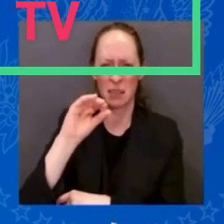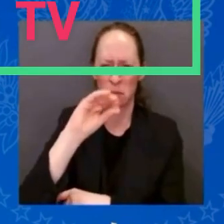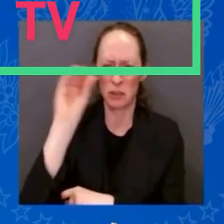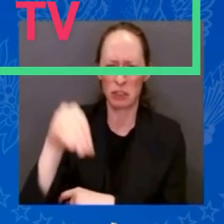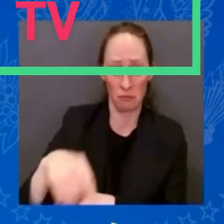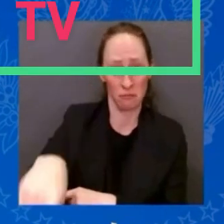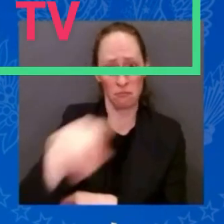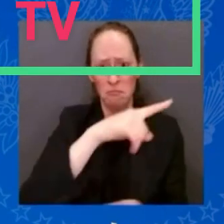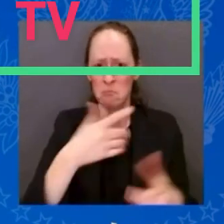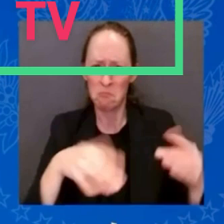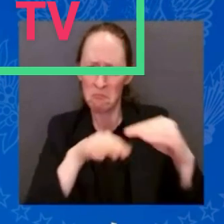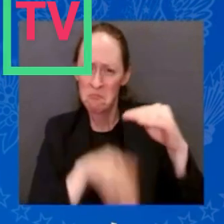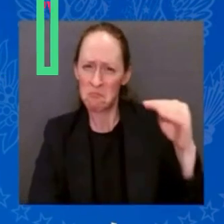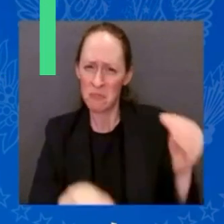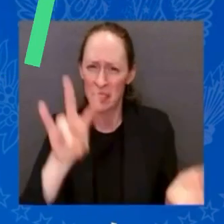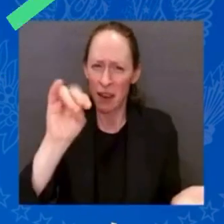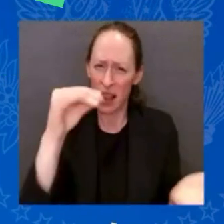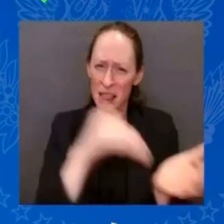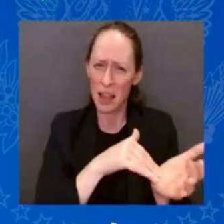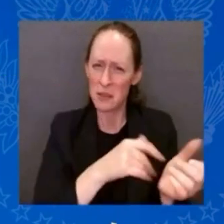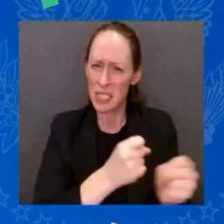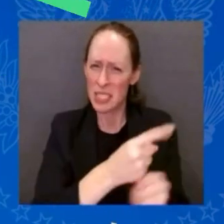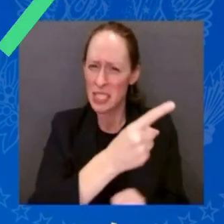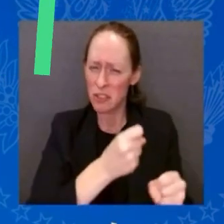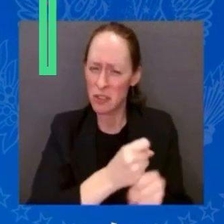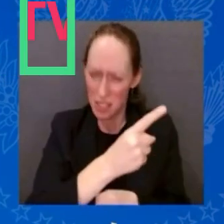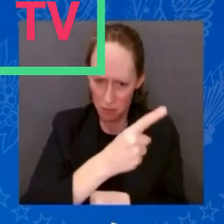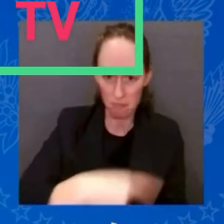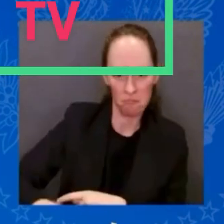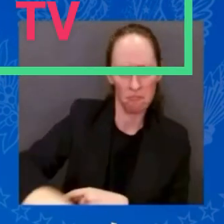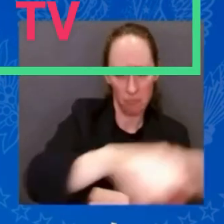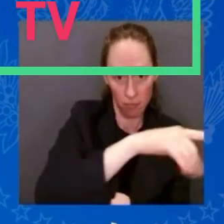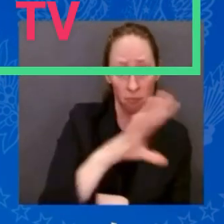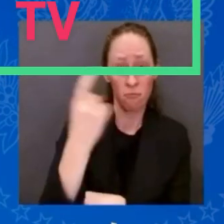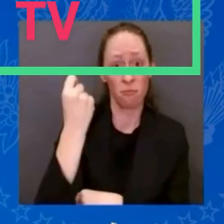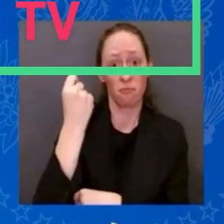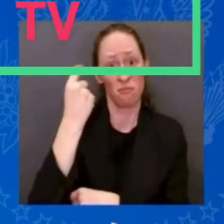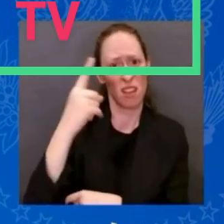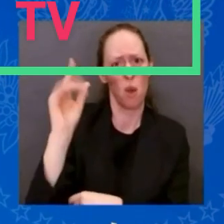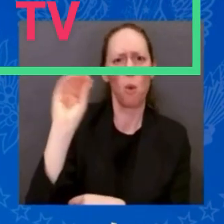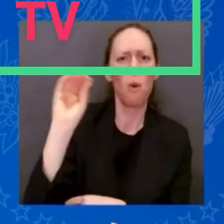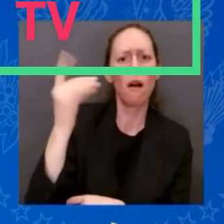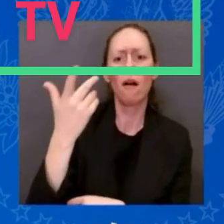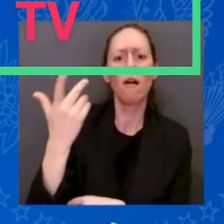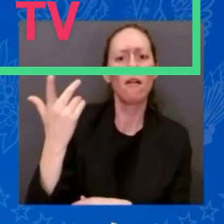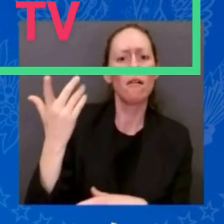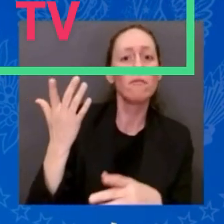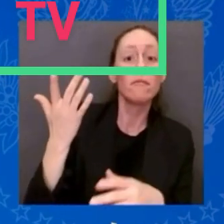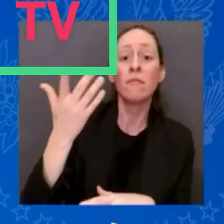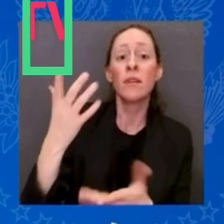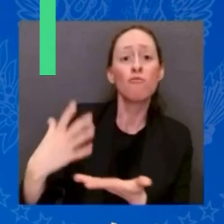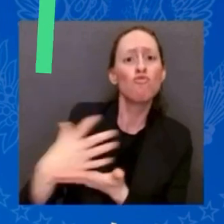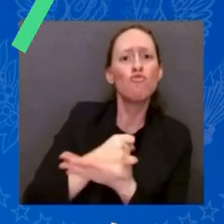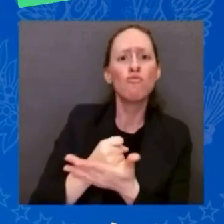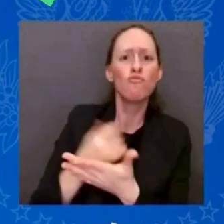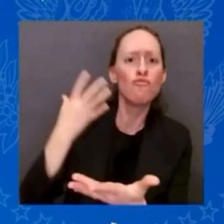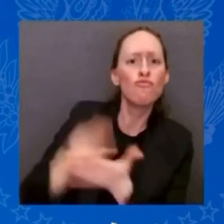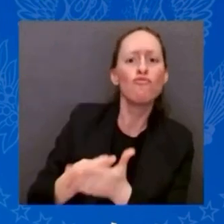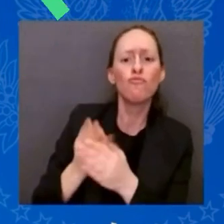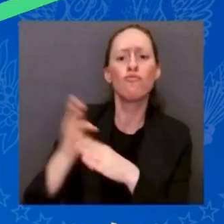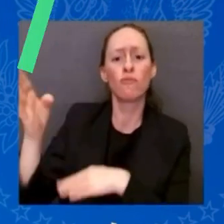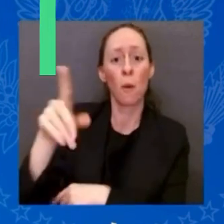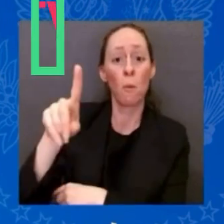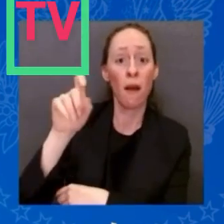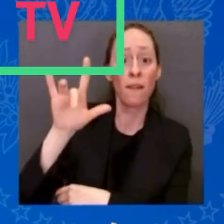And no one making over $125,000 a year would qualify. This program was all set to begin.